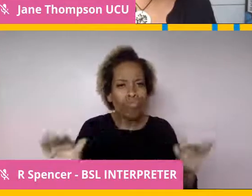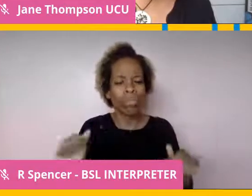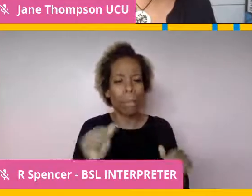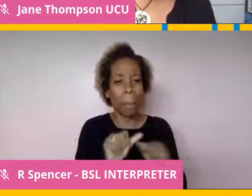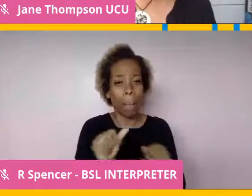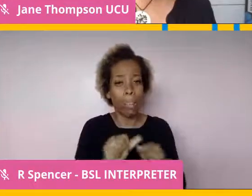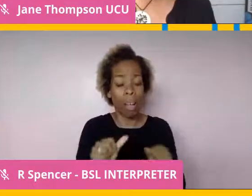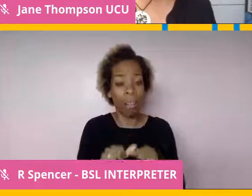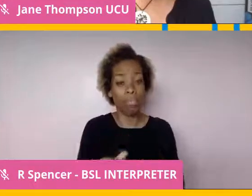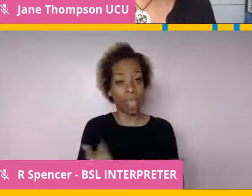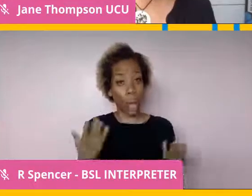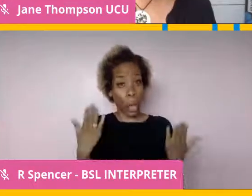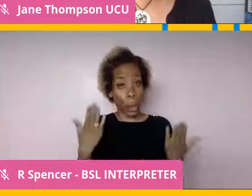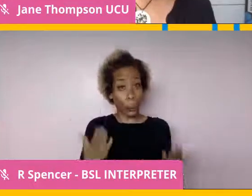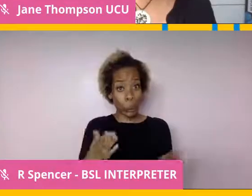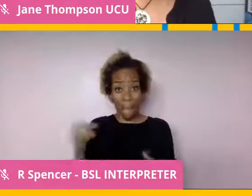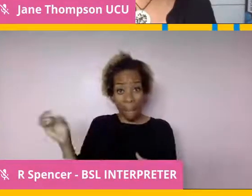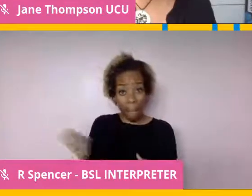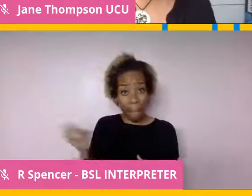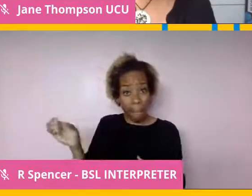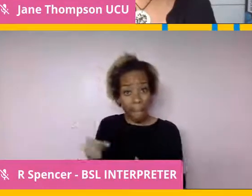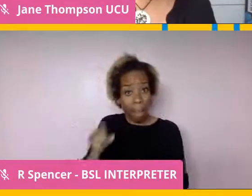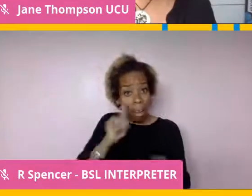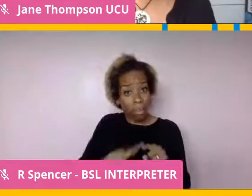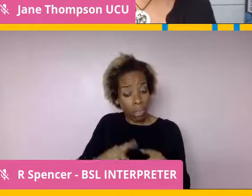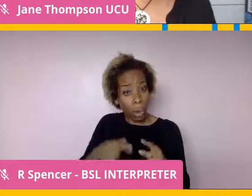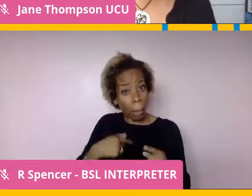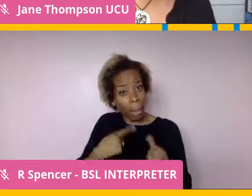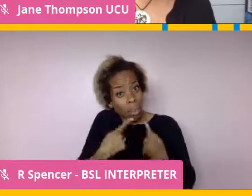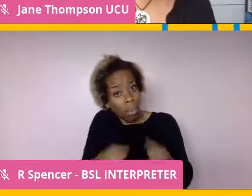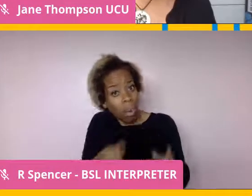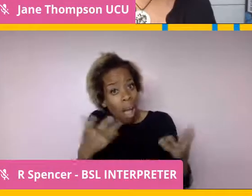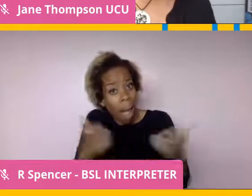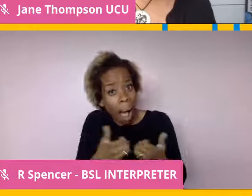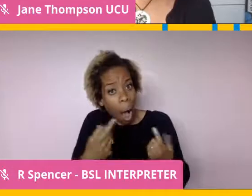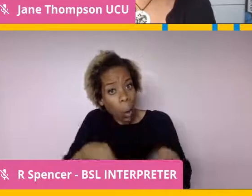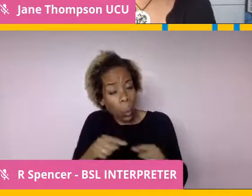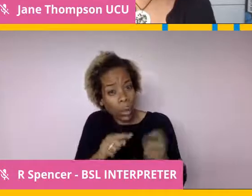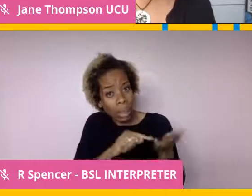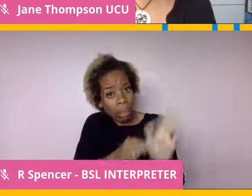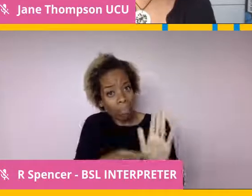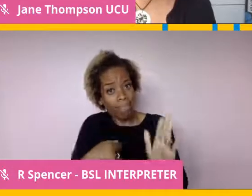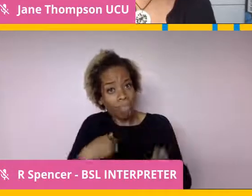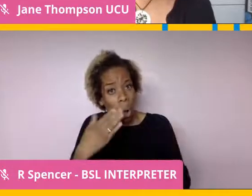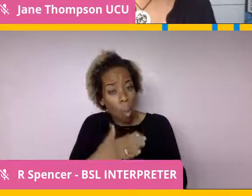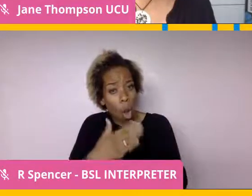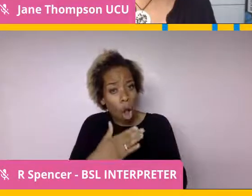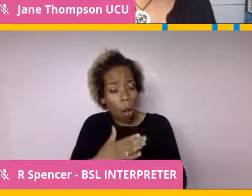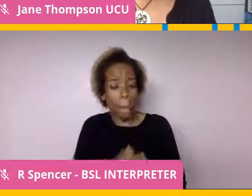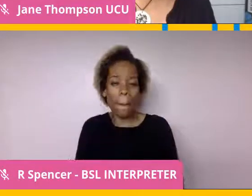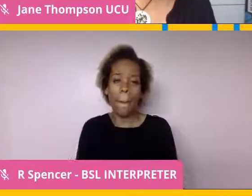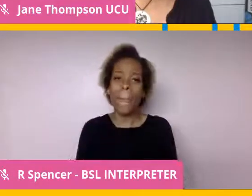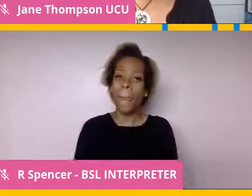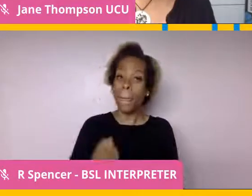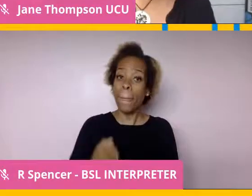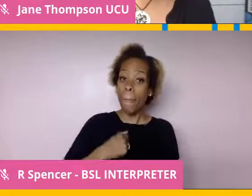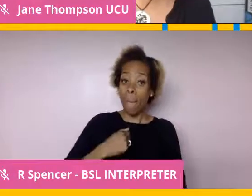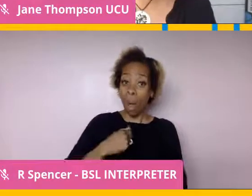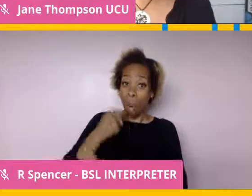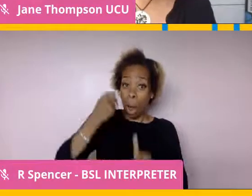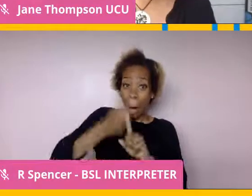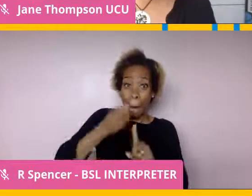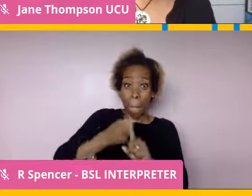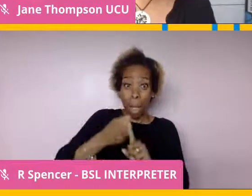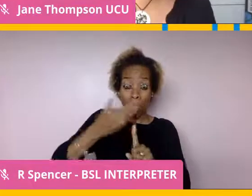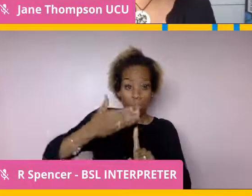this in different ways, actually, but what we really need to do is to highlight our work on fighting casualisation that dates back before this issue